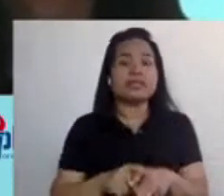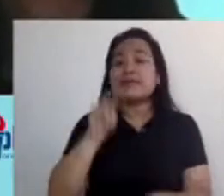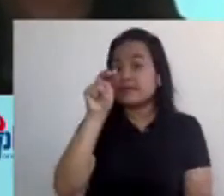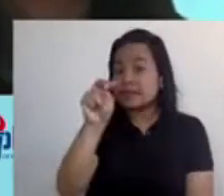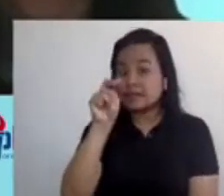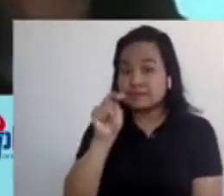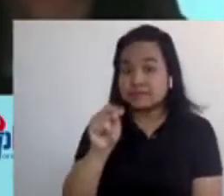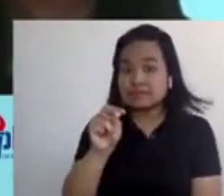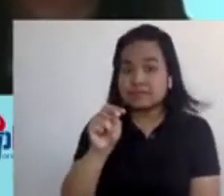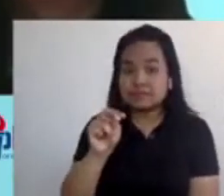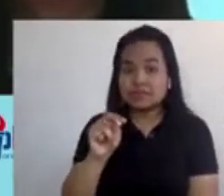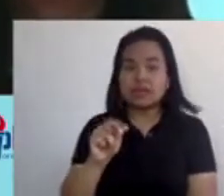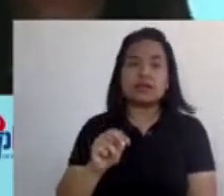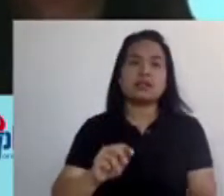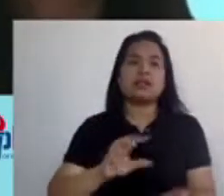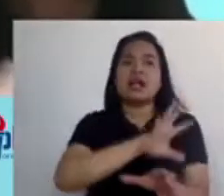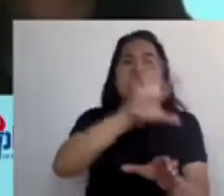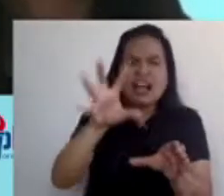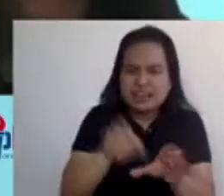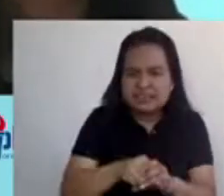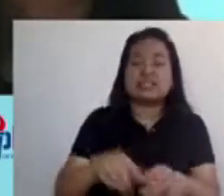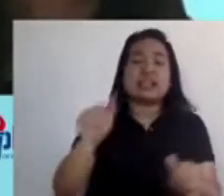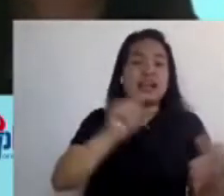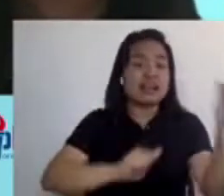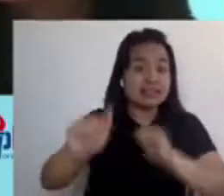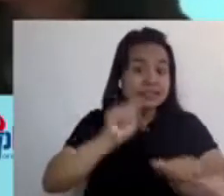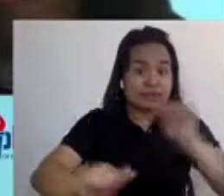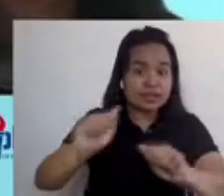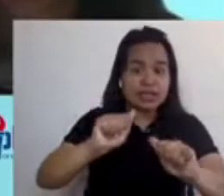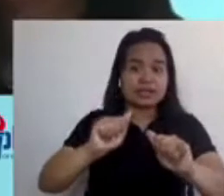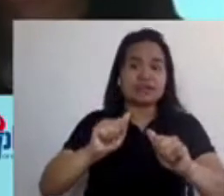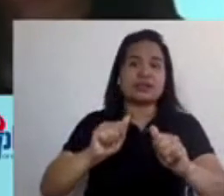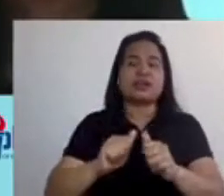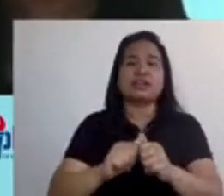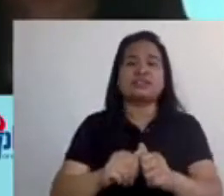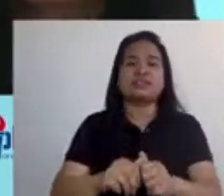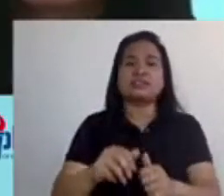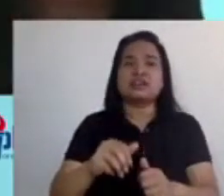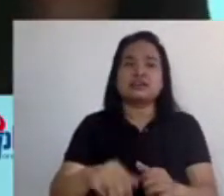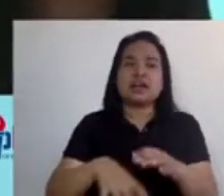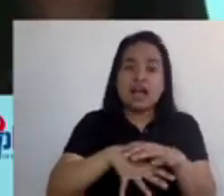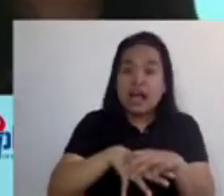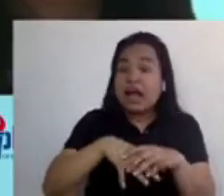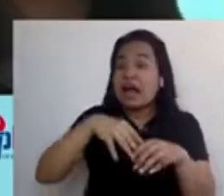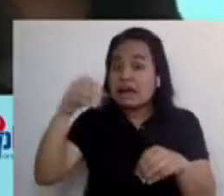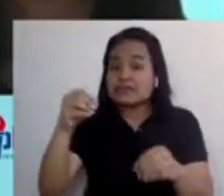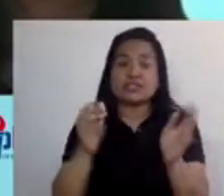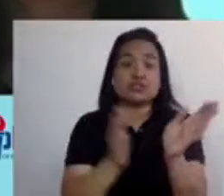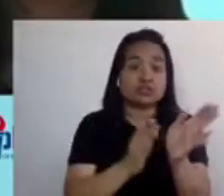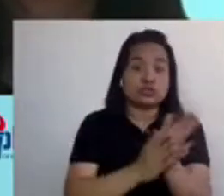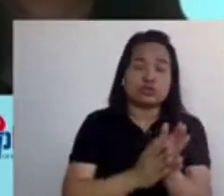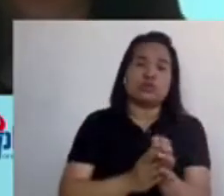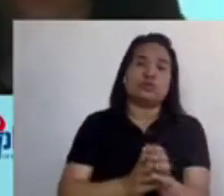covers, or the activity that you engaged in is beyond the school or beyond the community learning center. If